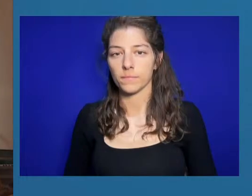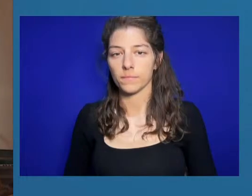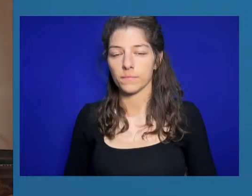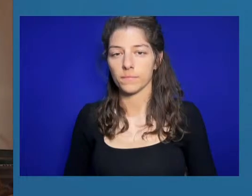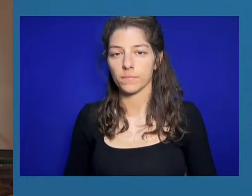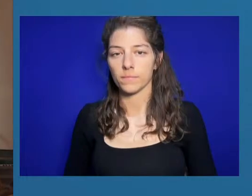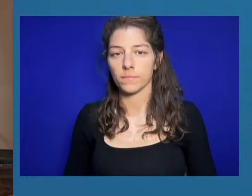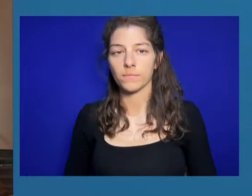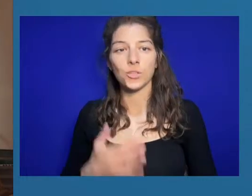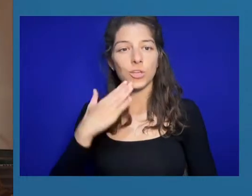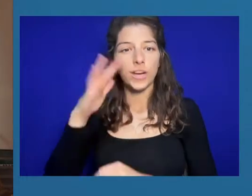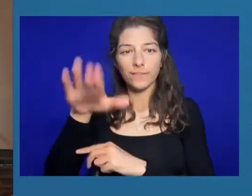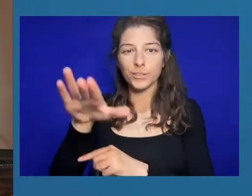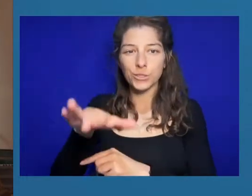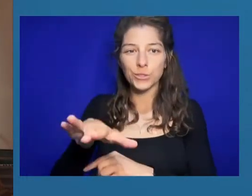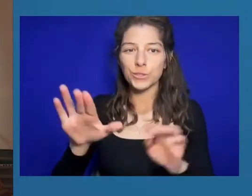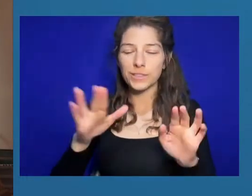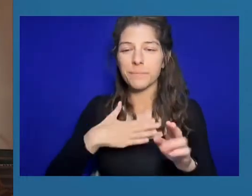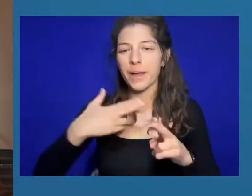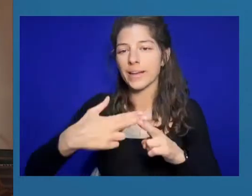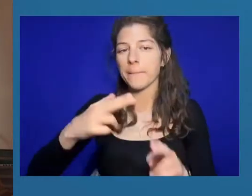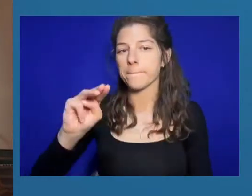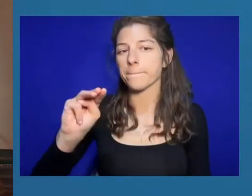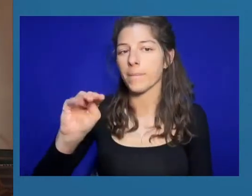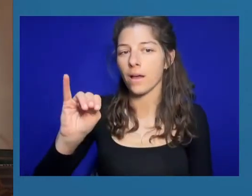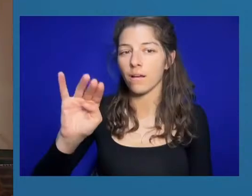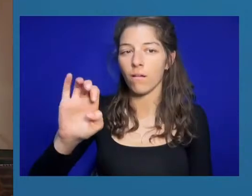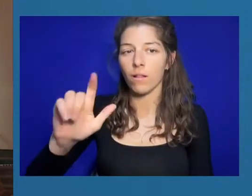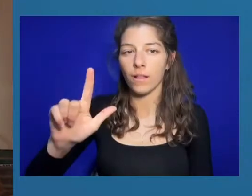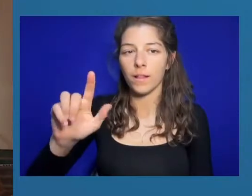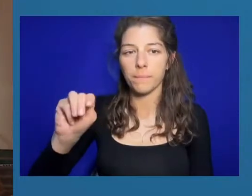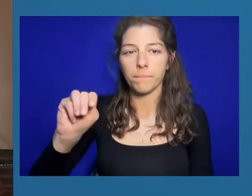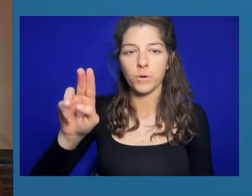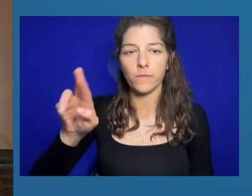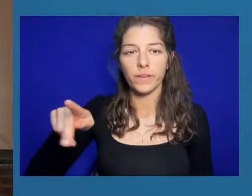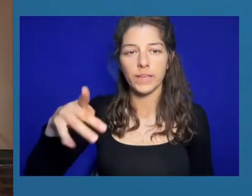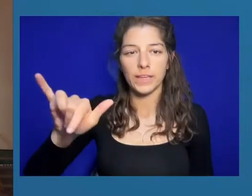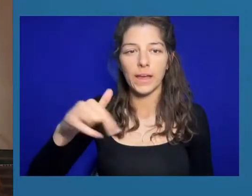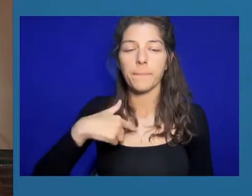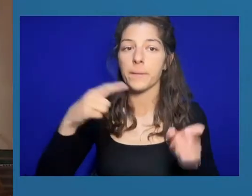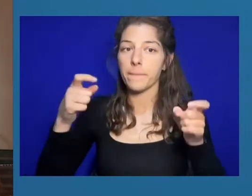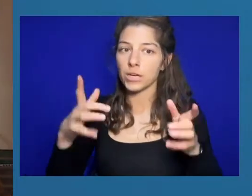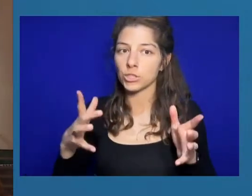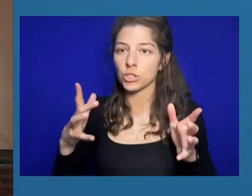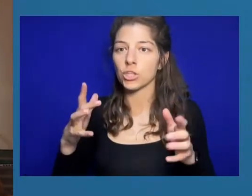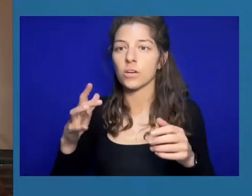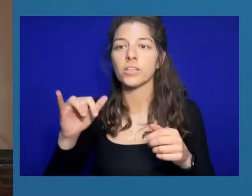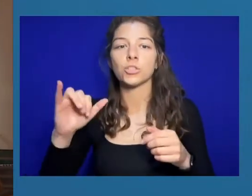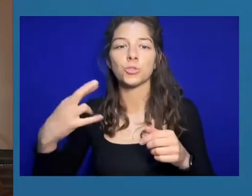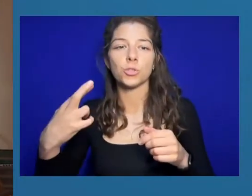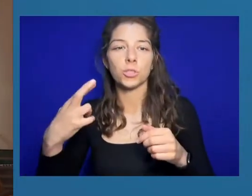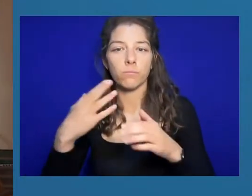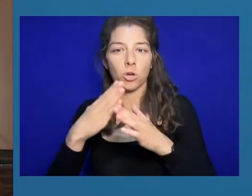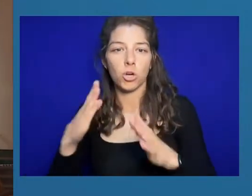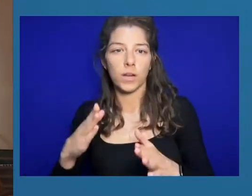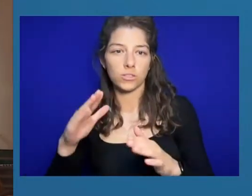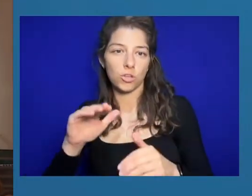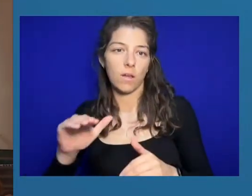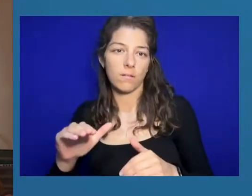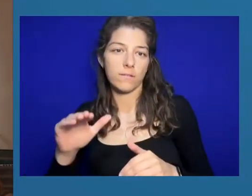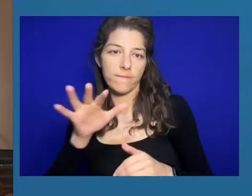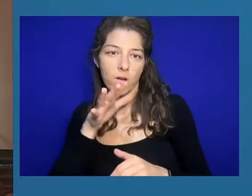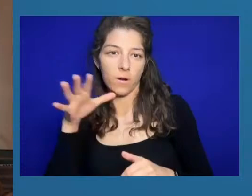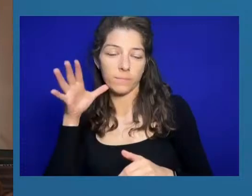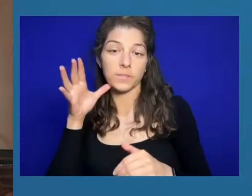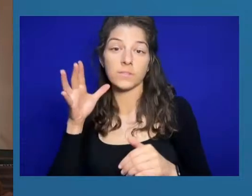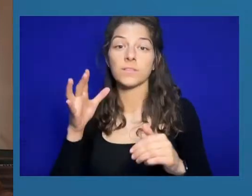Good afternoon. My name is Michael Murphy, and I'm the manager and junior partner at Child Stock Farms. We grow certified seed potatoes and